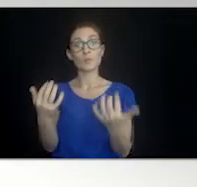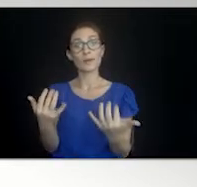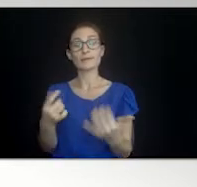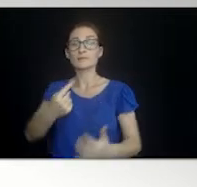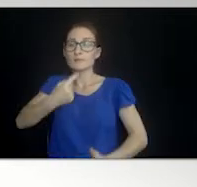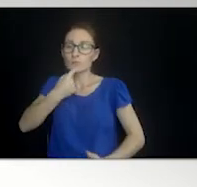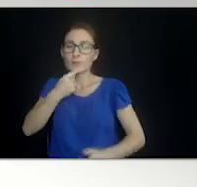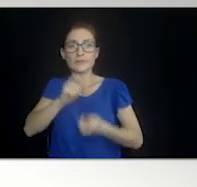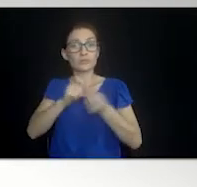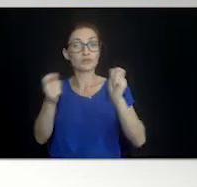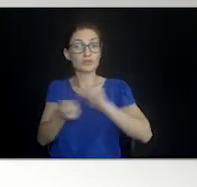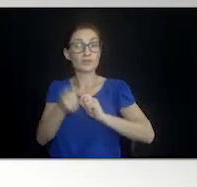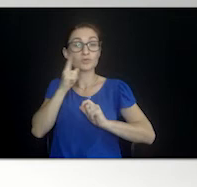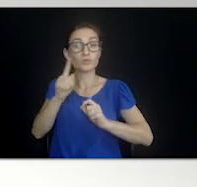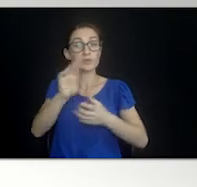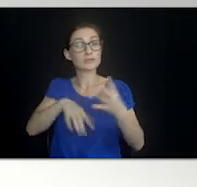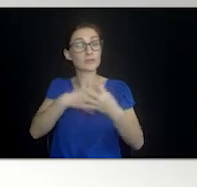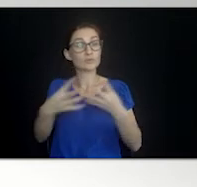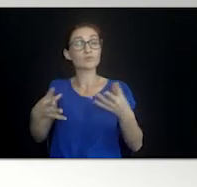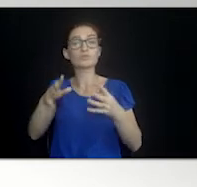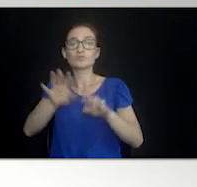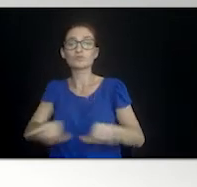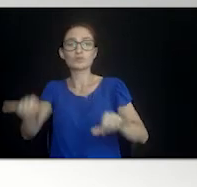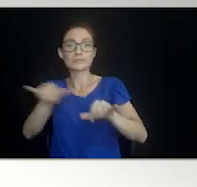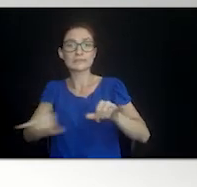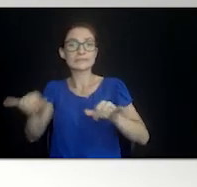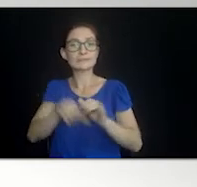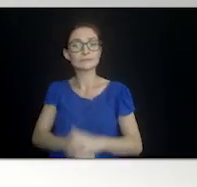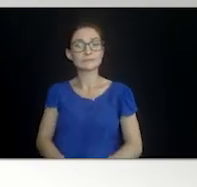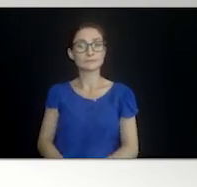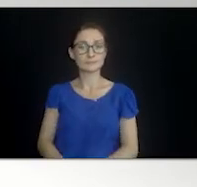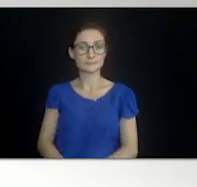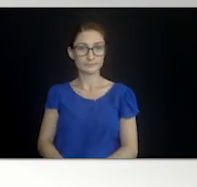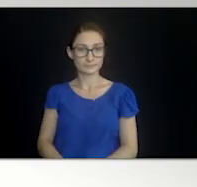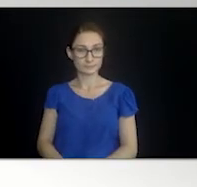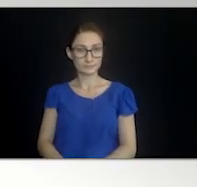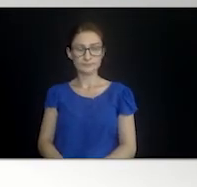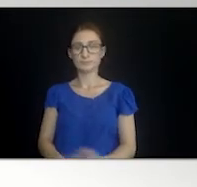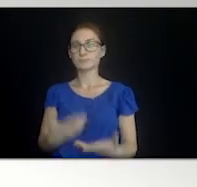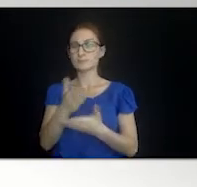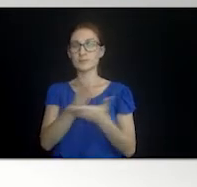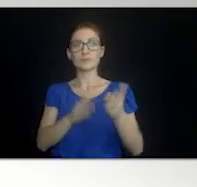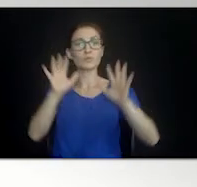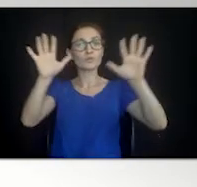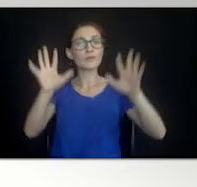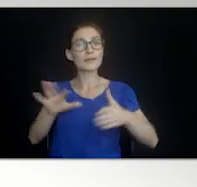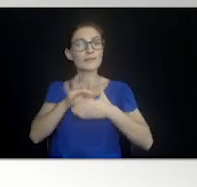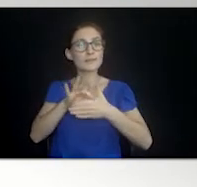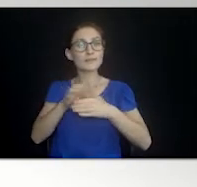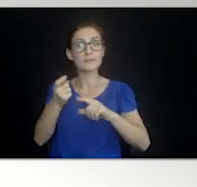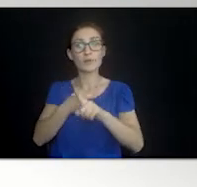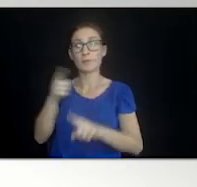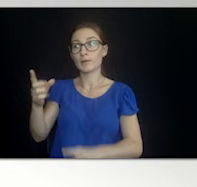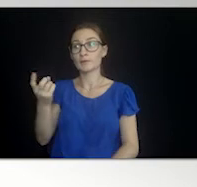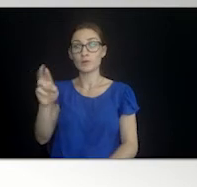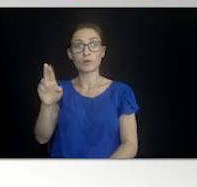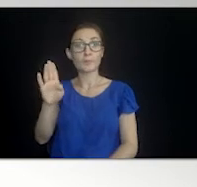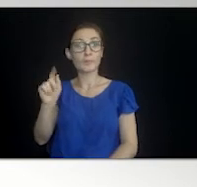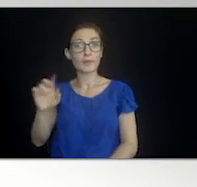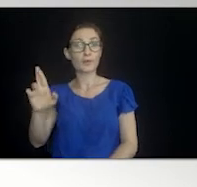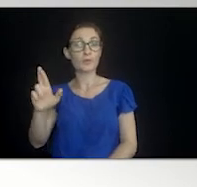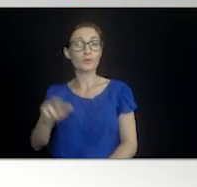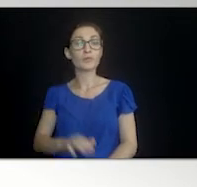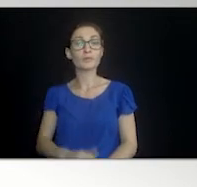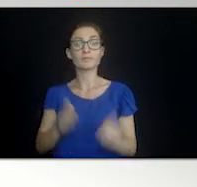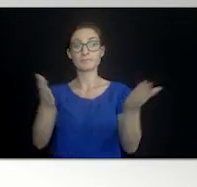handling waiting, disappointments, and changes in expecting schedules or routines. I mean, just some great content coming from Dr.